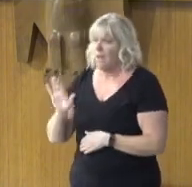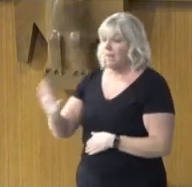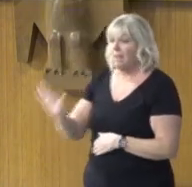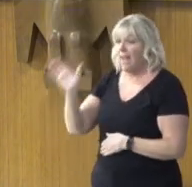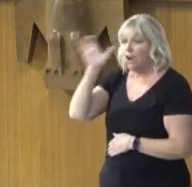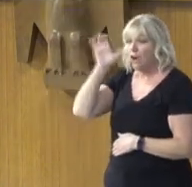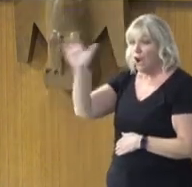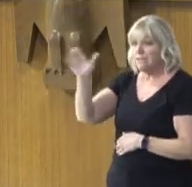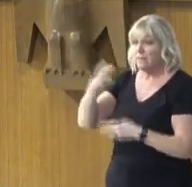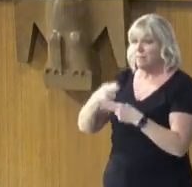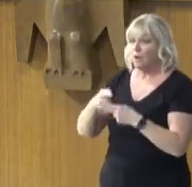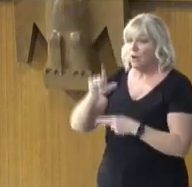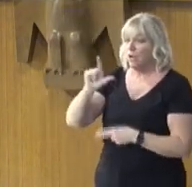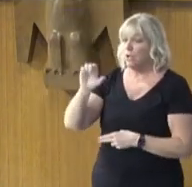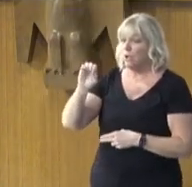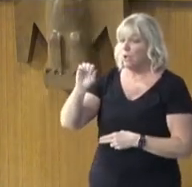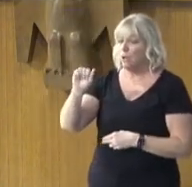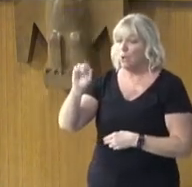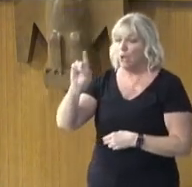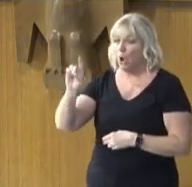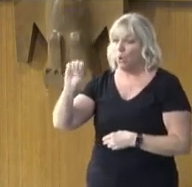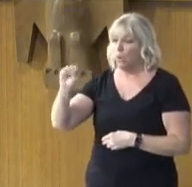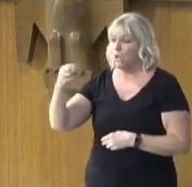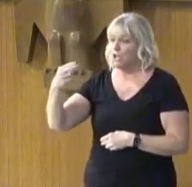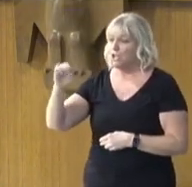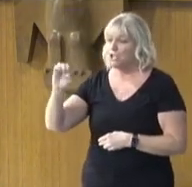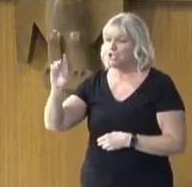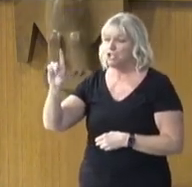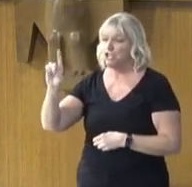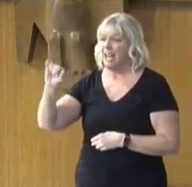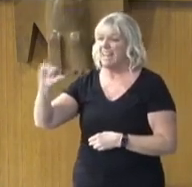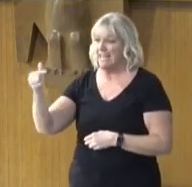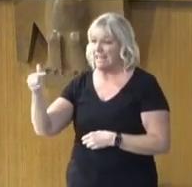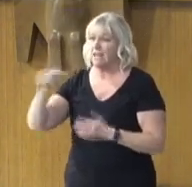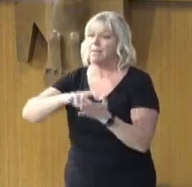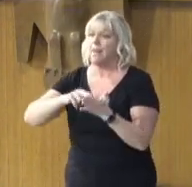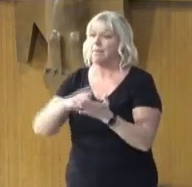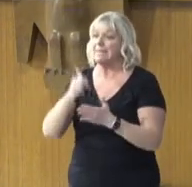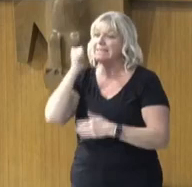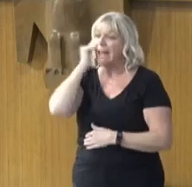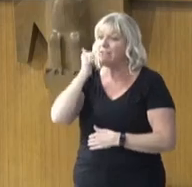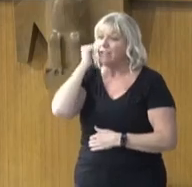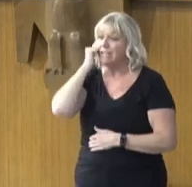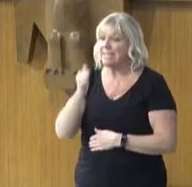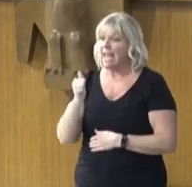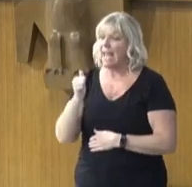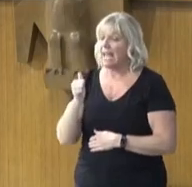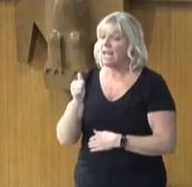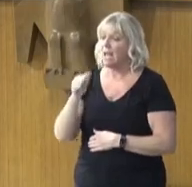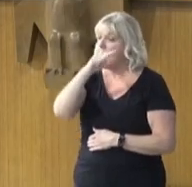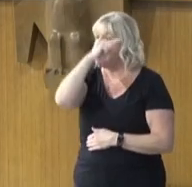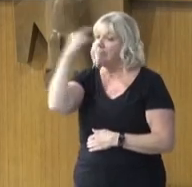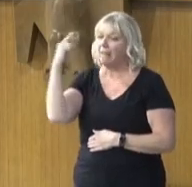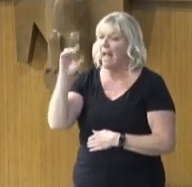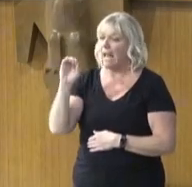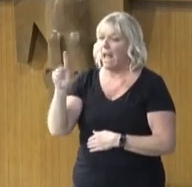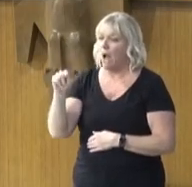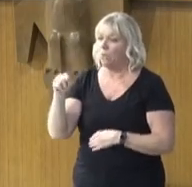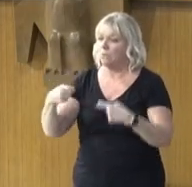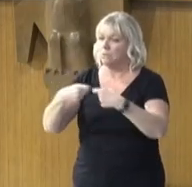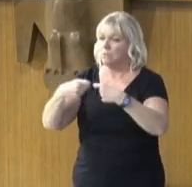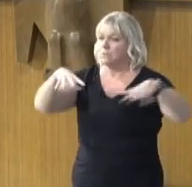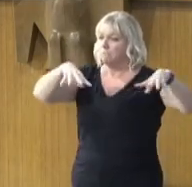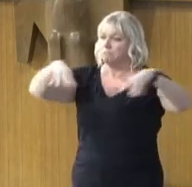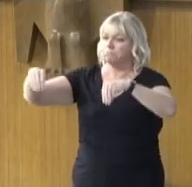load shedding. Load shedding means that every single day there is a planned blackout for about two and a half